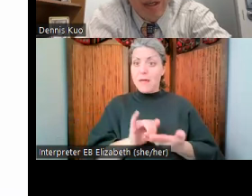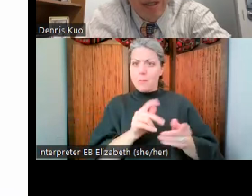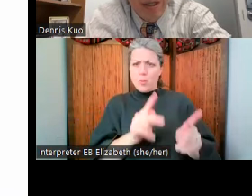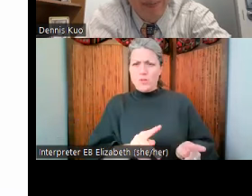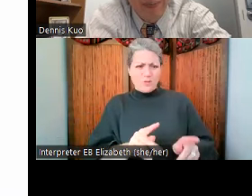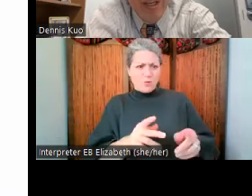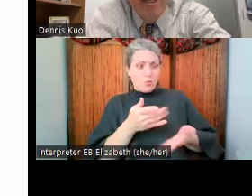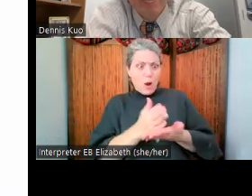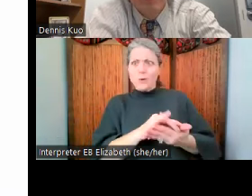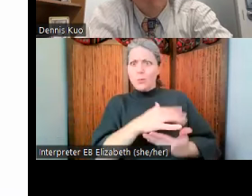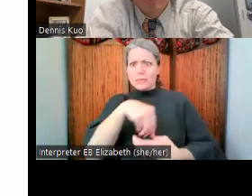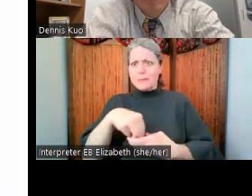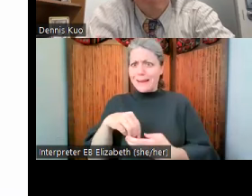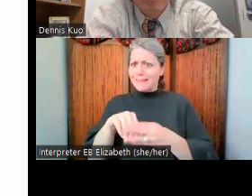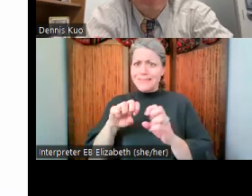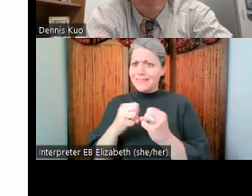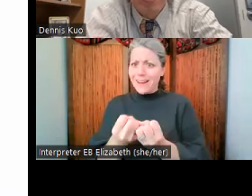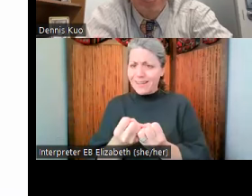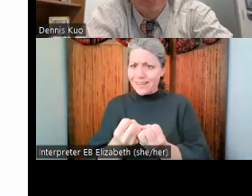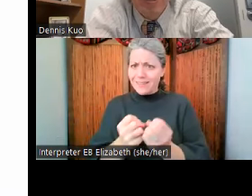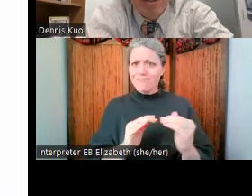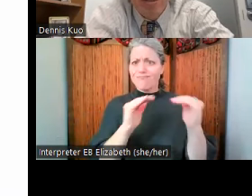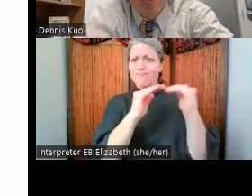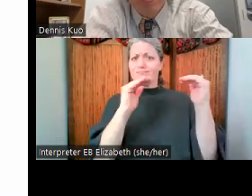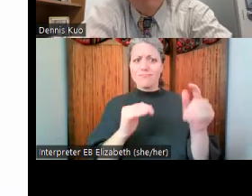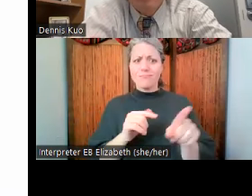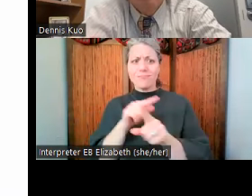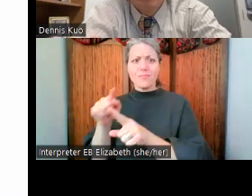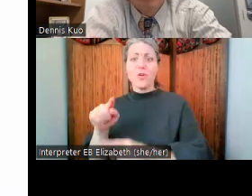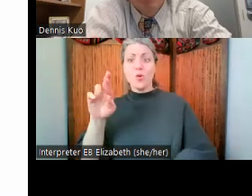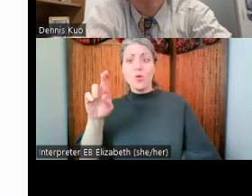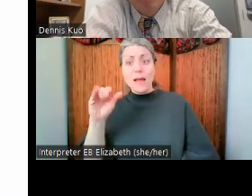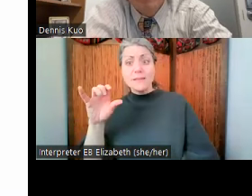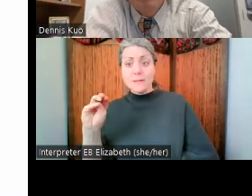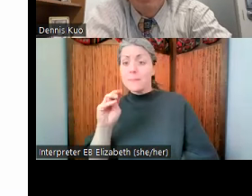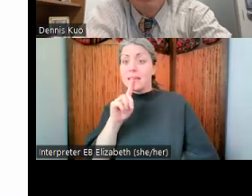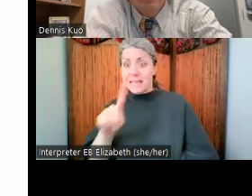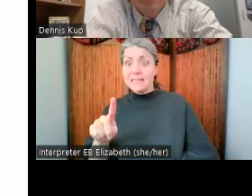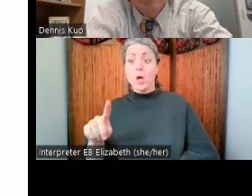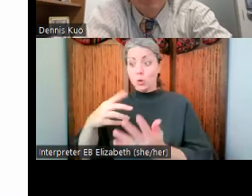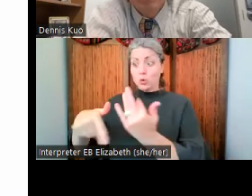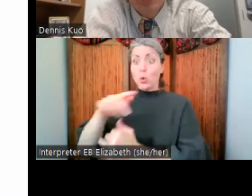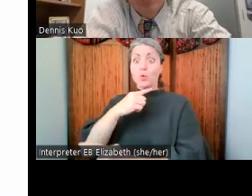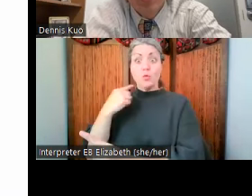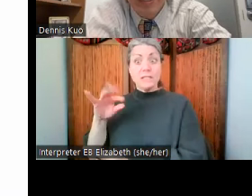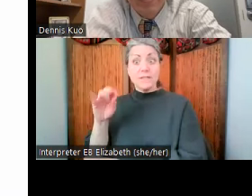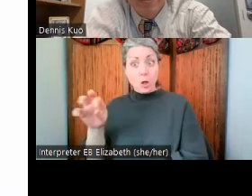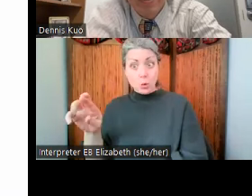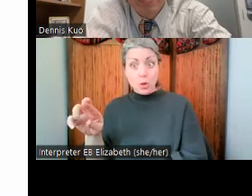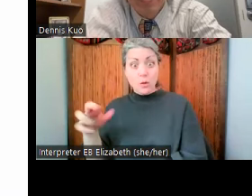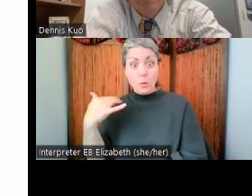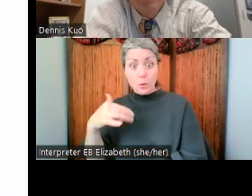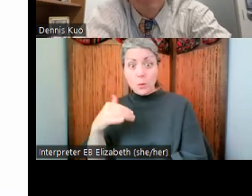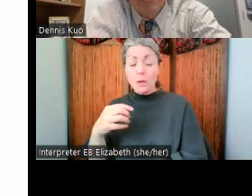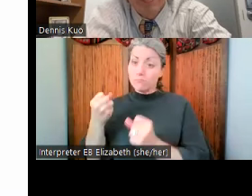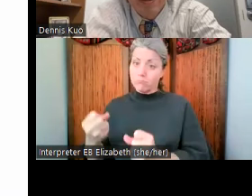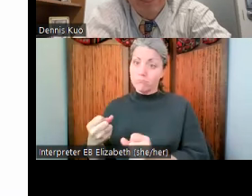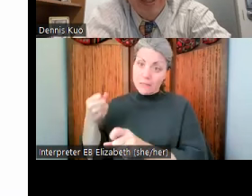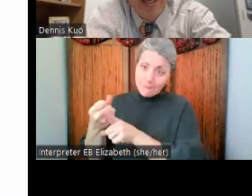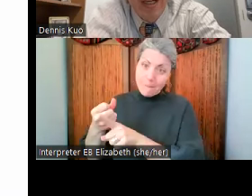to society. To the right, racism is a social risk factor that has a profound impact on the health status of children, adolescents, young adults,